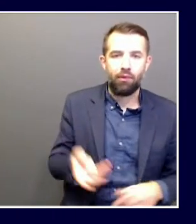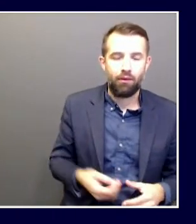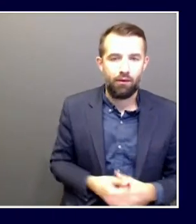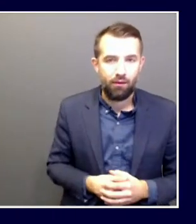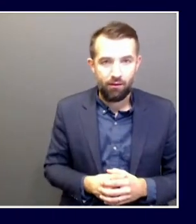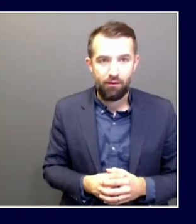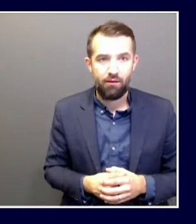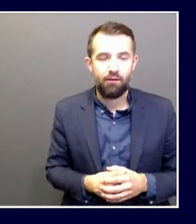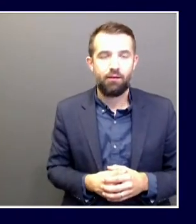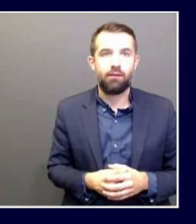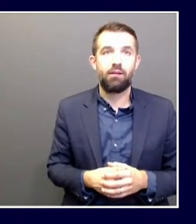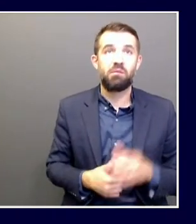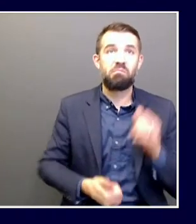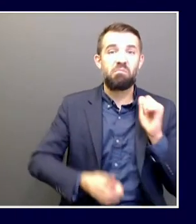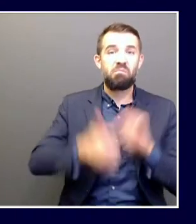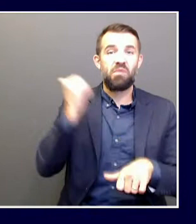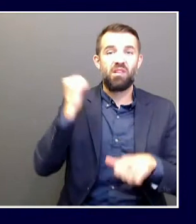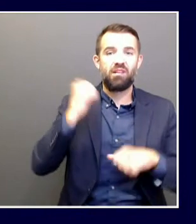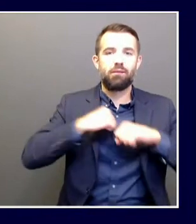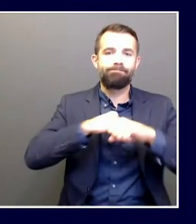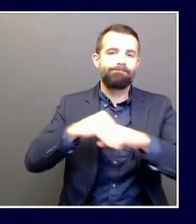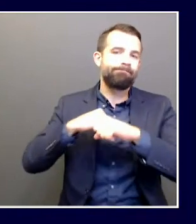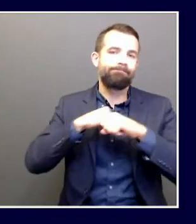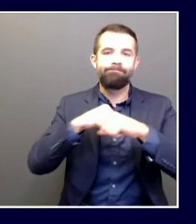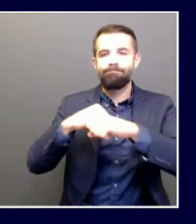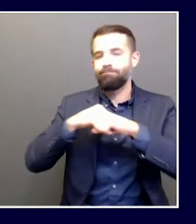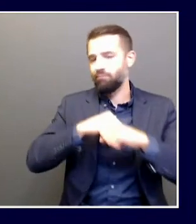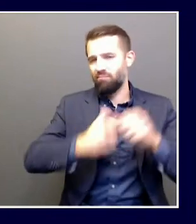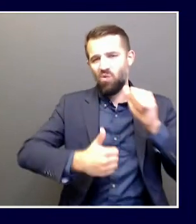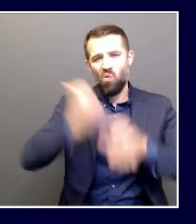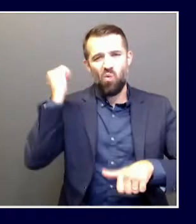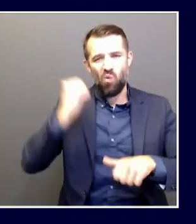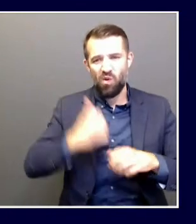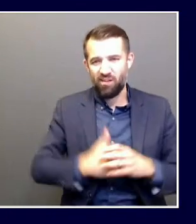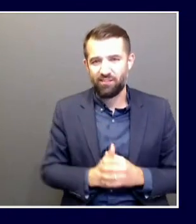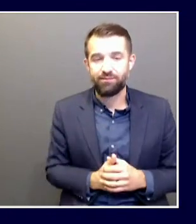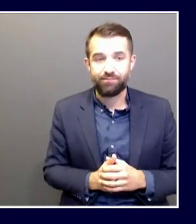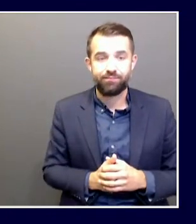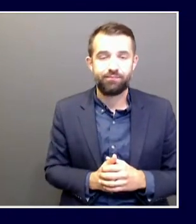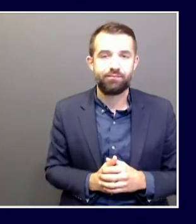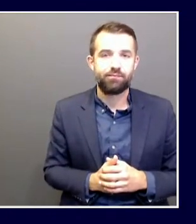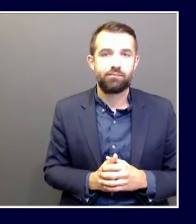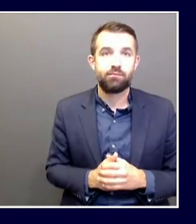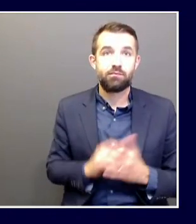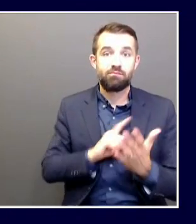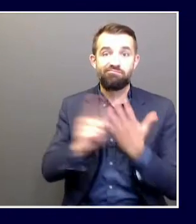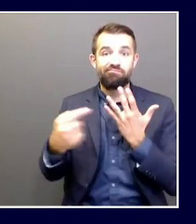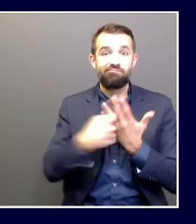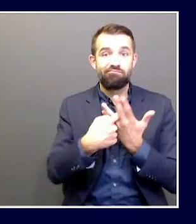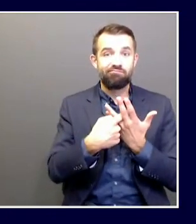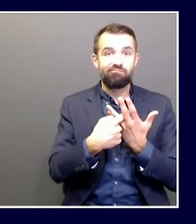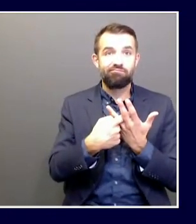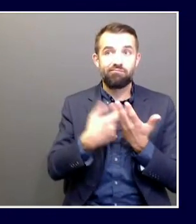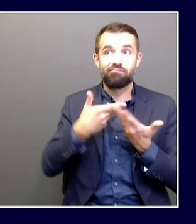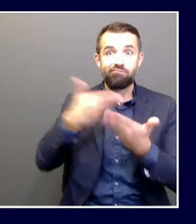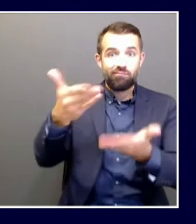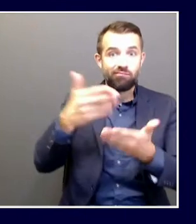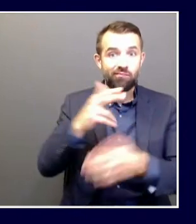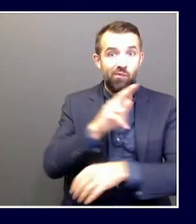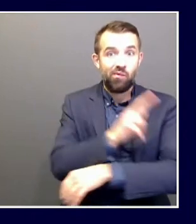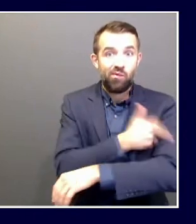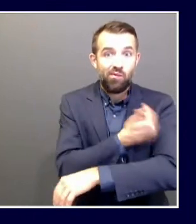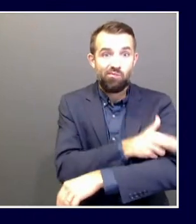driving many of the breakthrough hospitalizations is more the fact that there are just more vaccinated